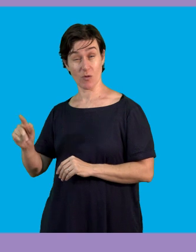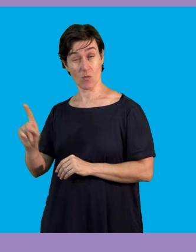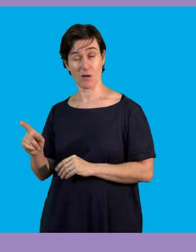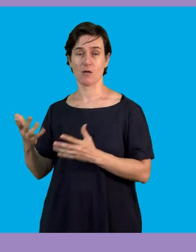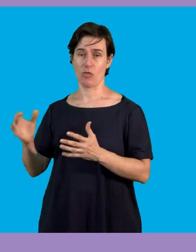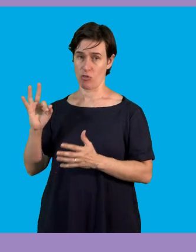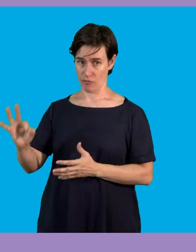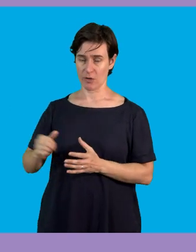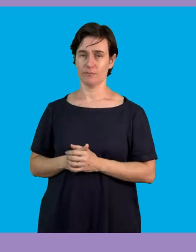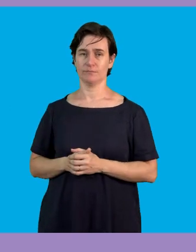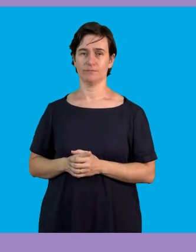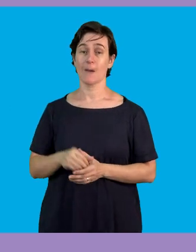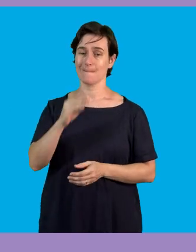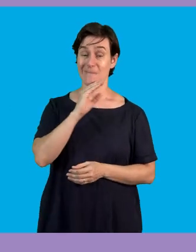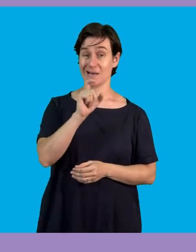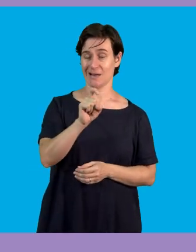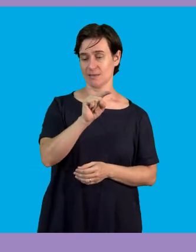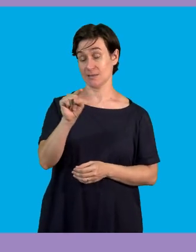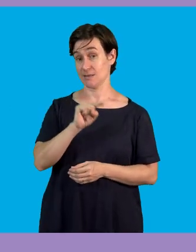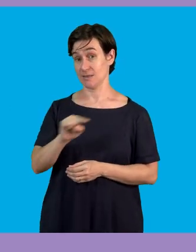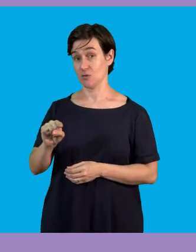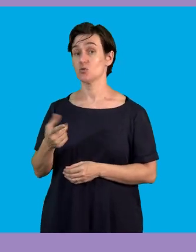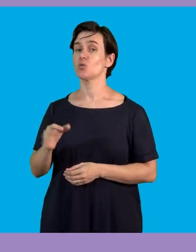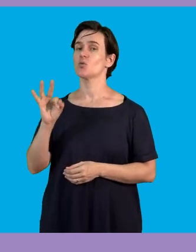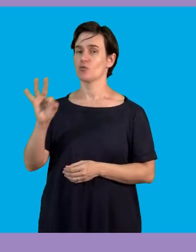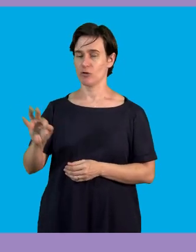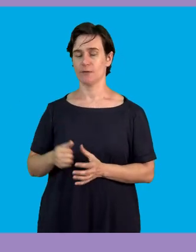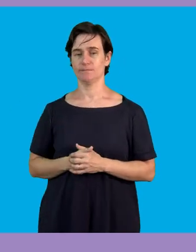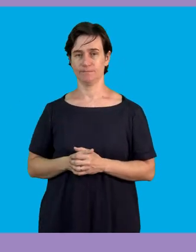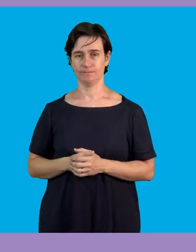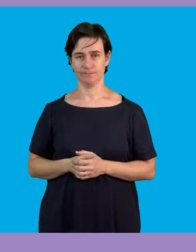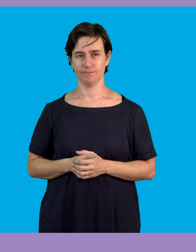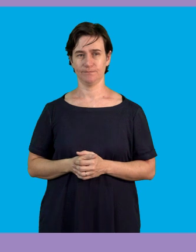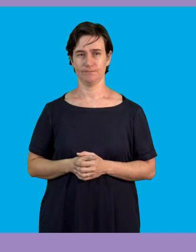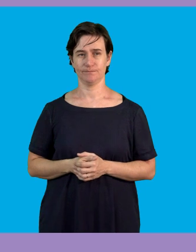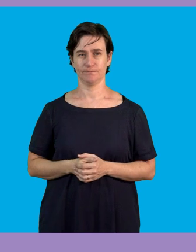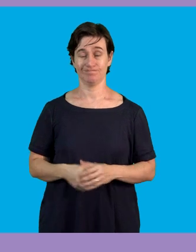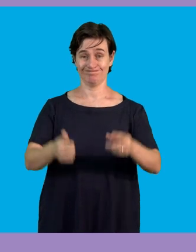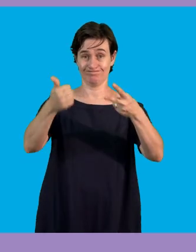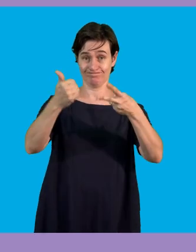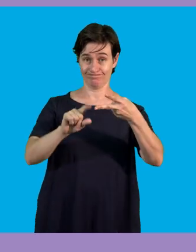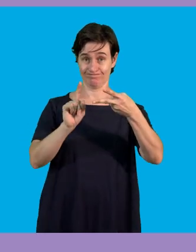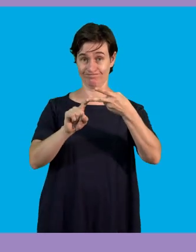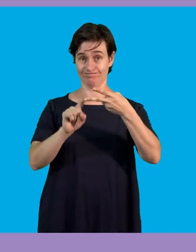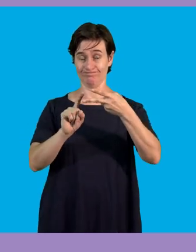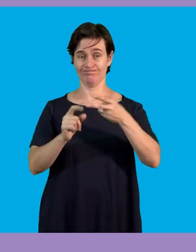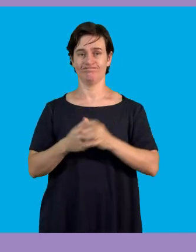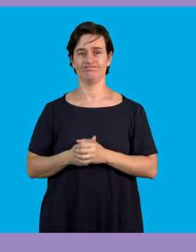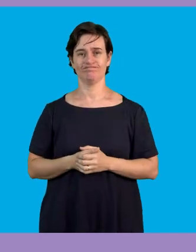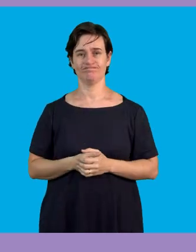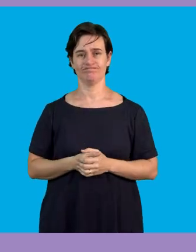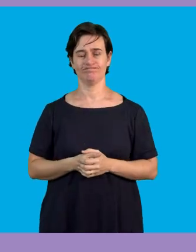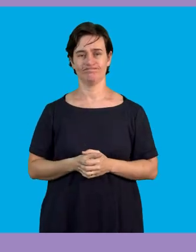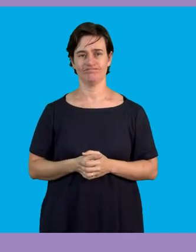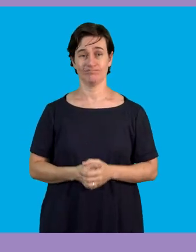9 divided by 3 then gives us 3. So that is our value of x in that one. Let's solve another equation.